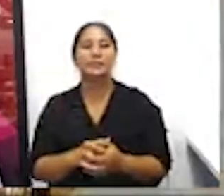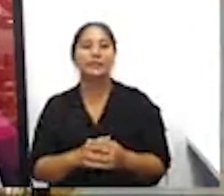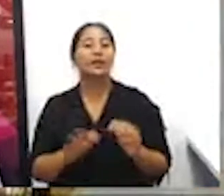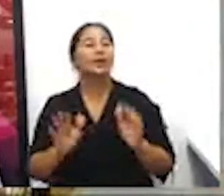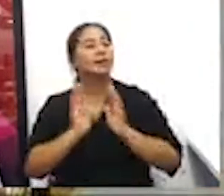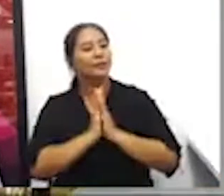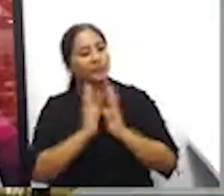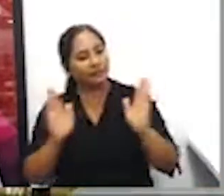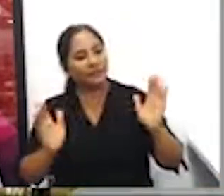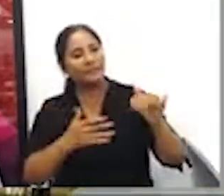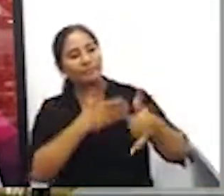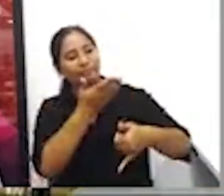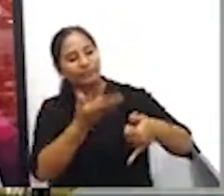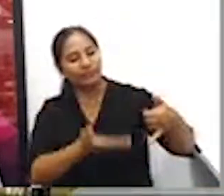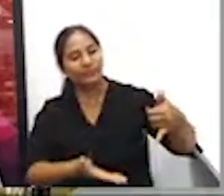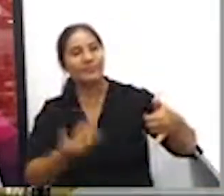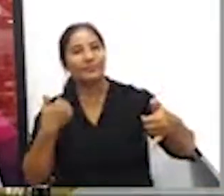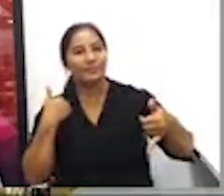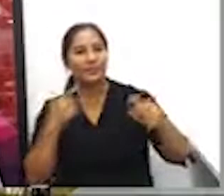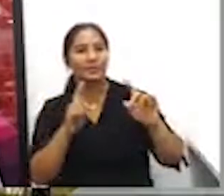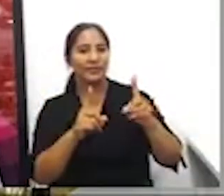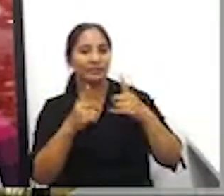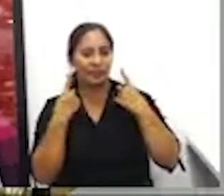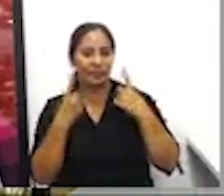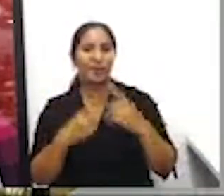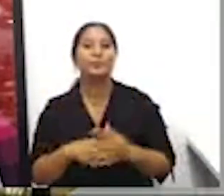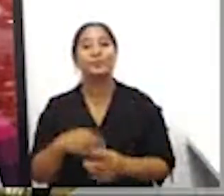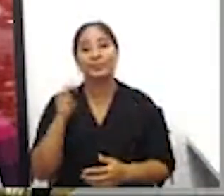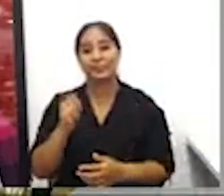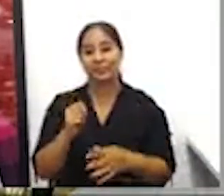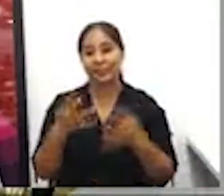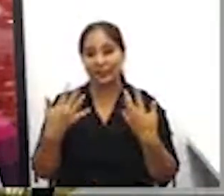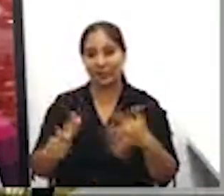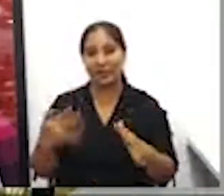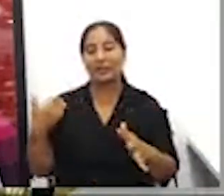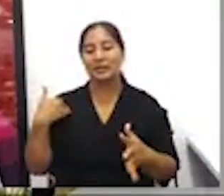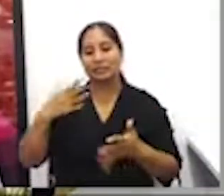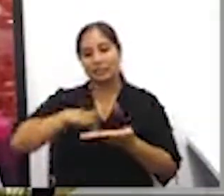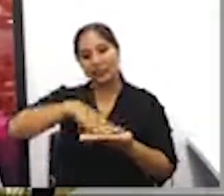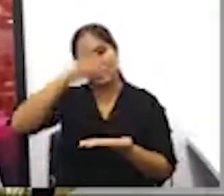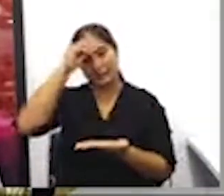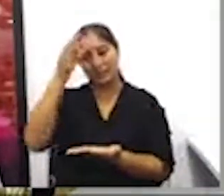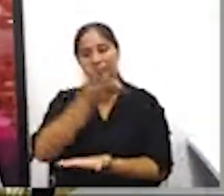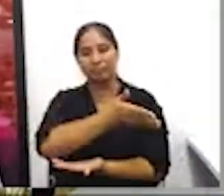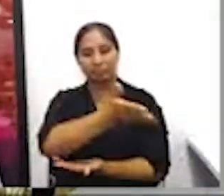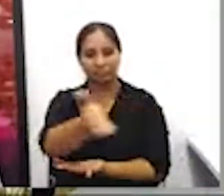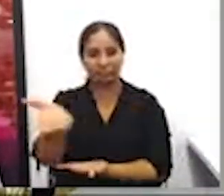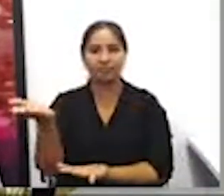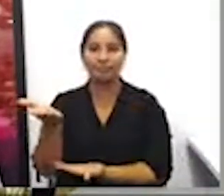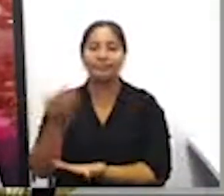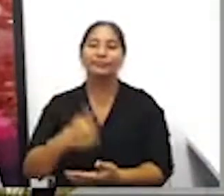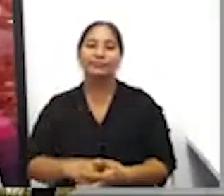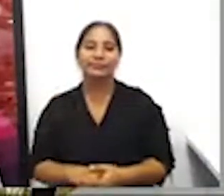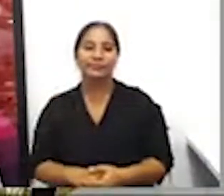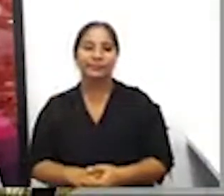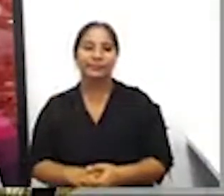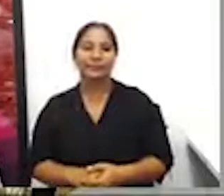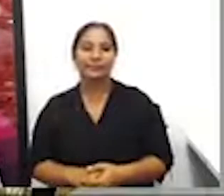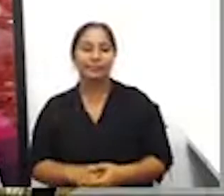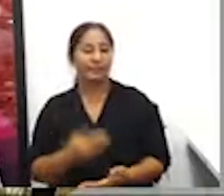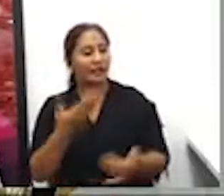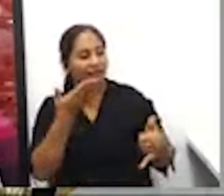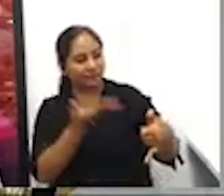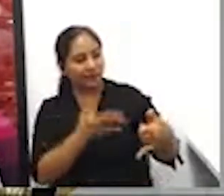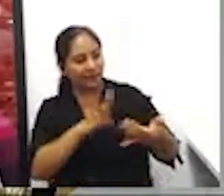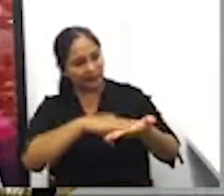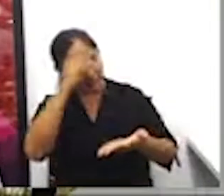will definitely contribute to what we are doing right now, even though it's like the high